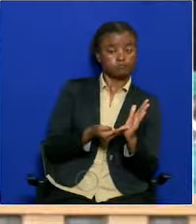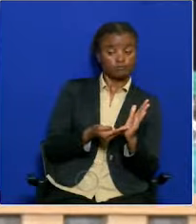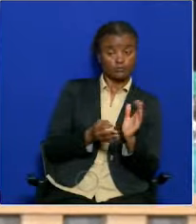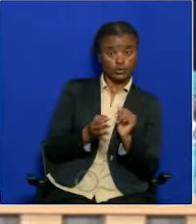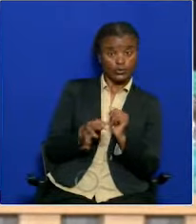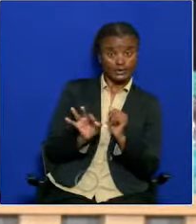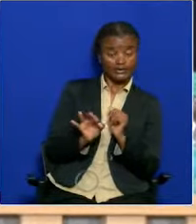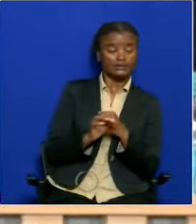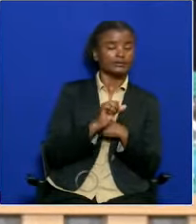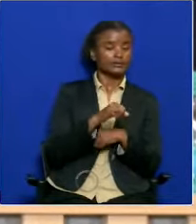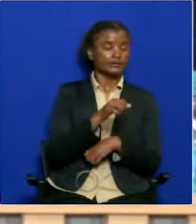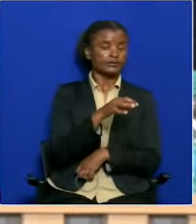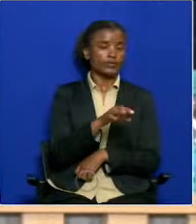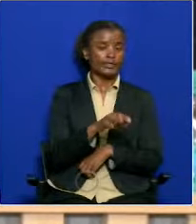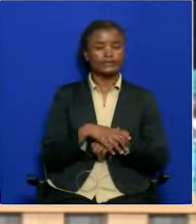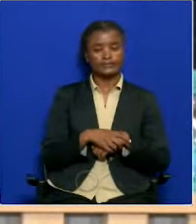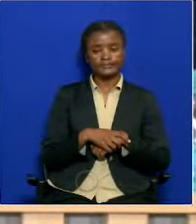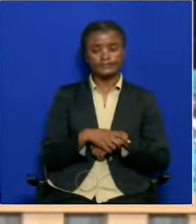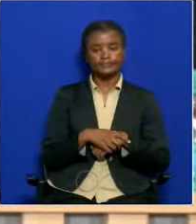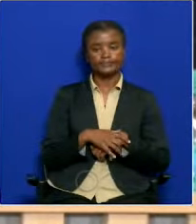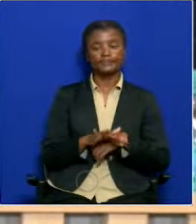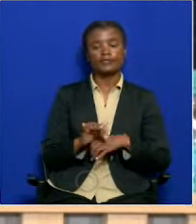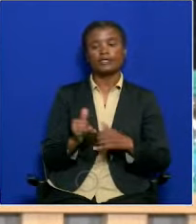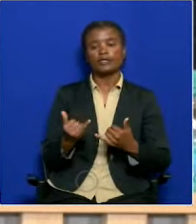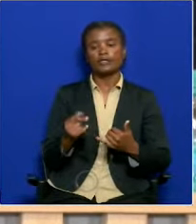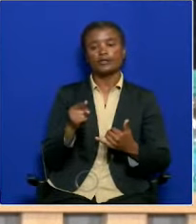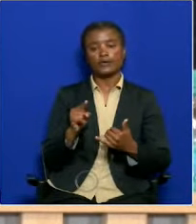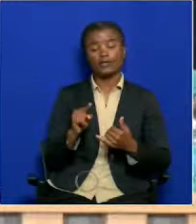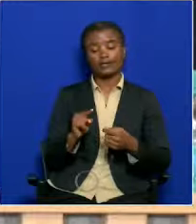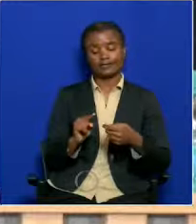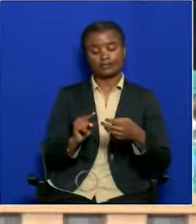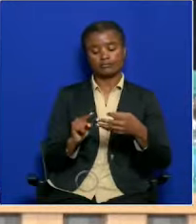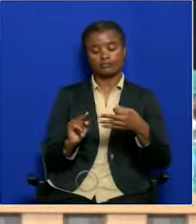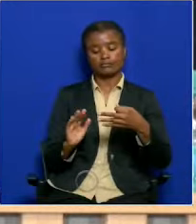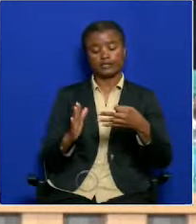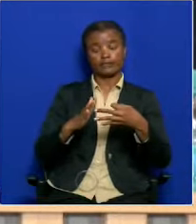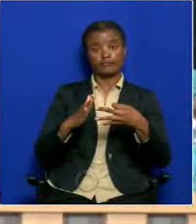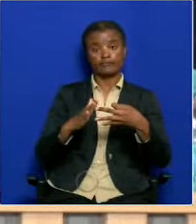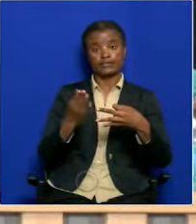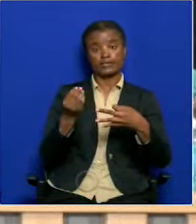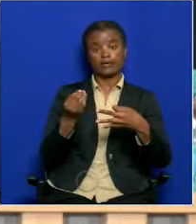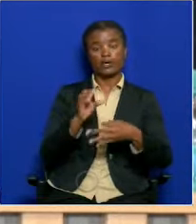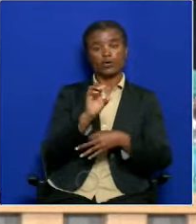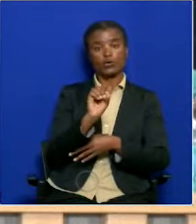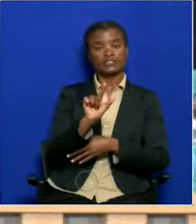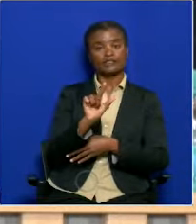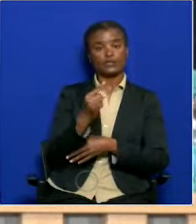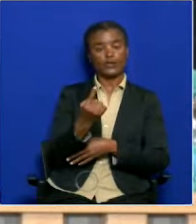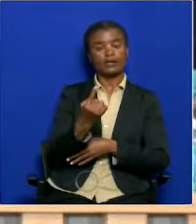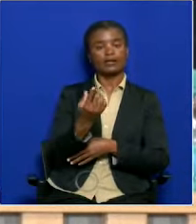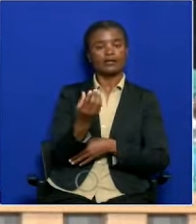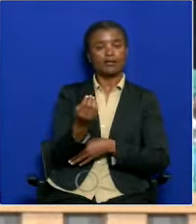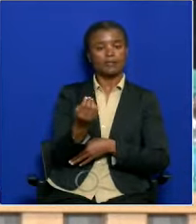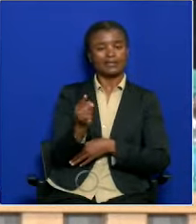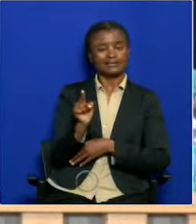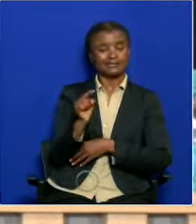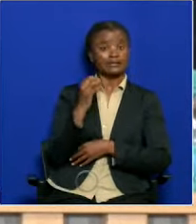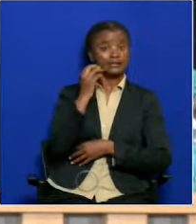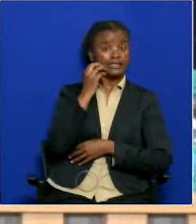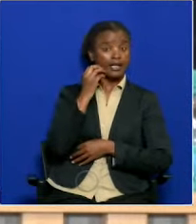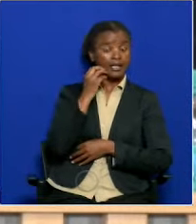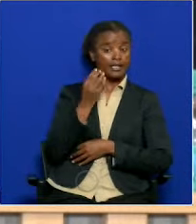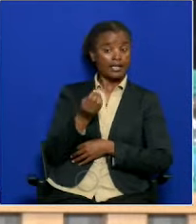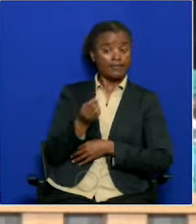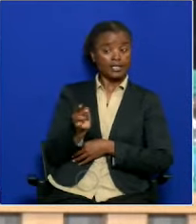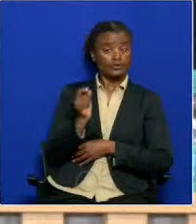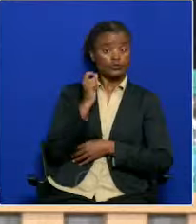Now, General, let's deal with the first number, the 071 number. This is the cell number where you say that the phone was